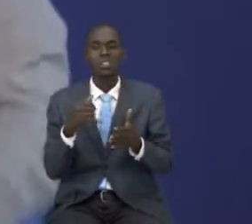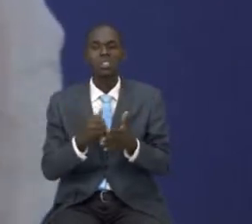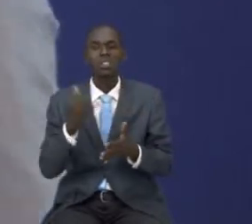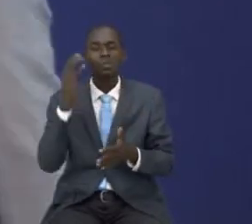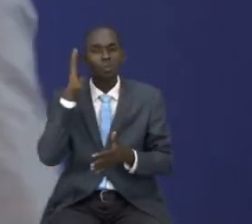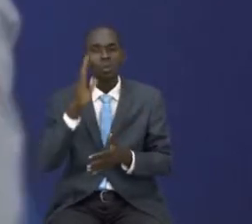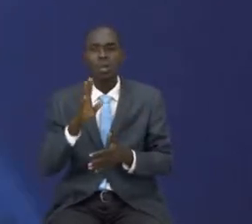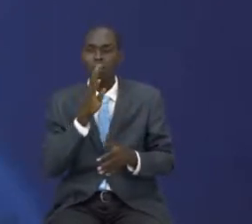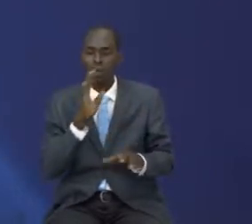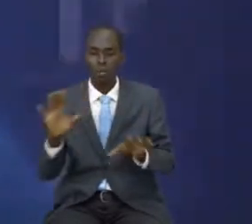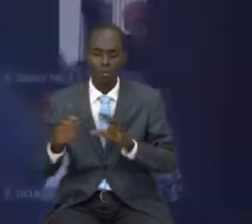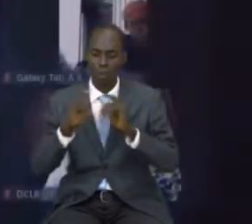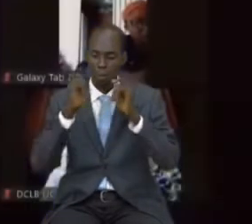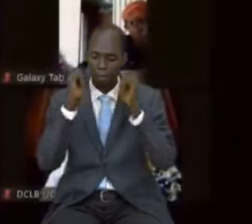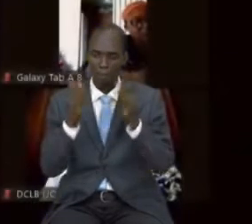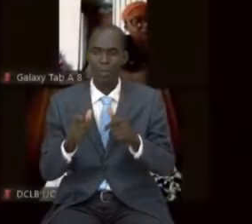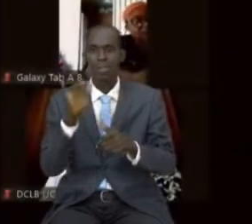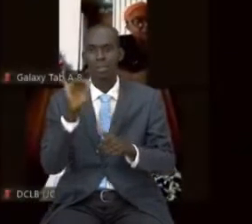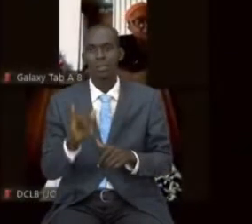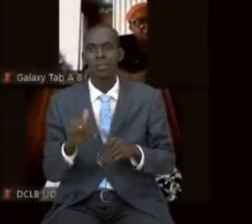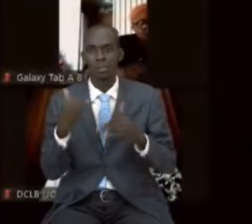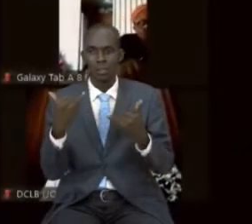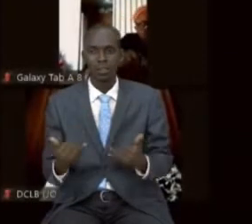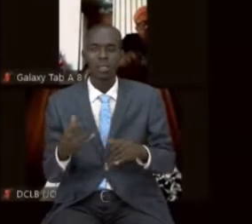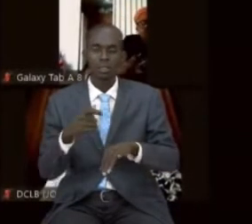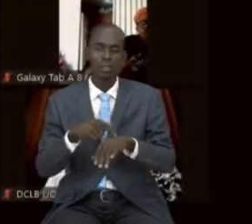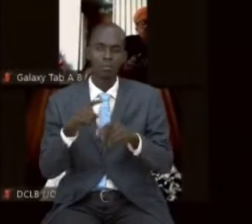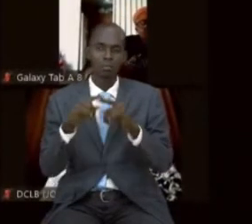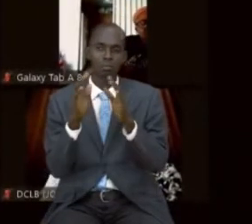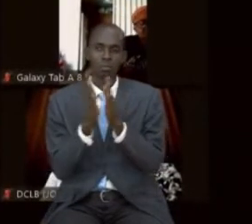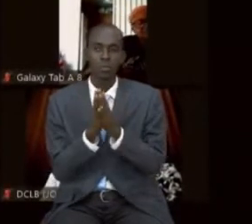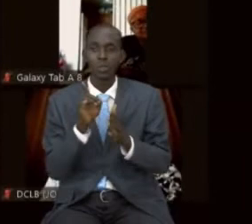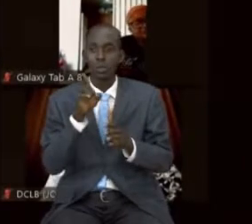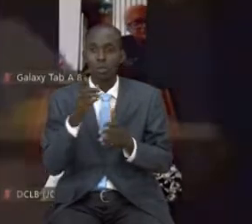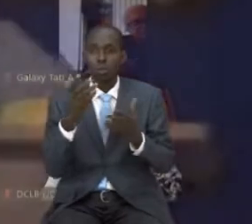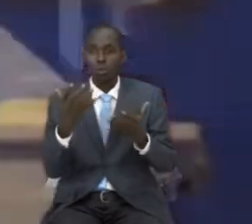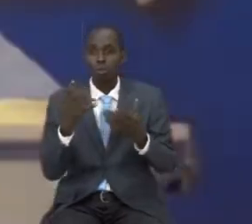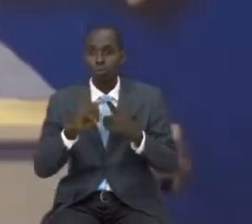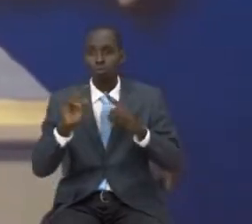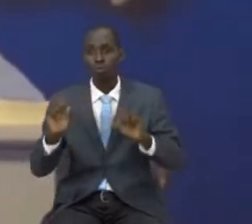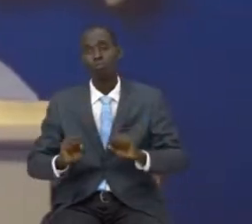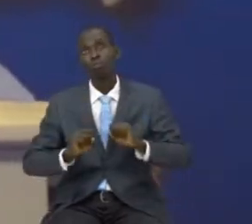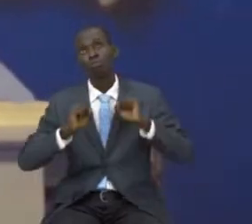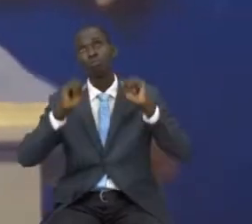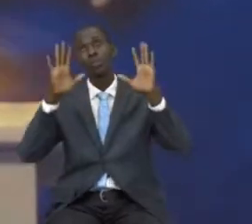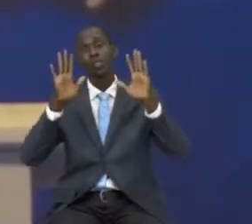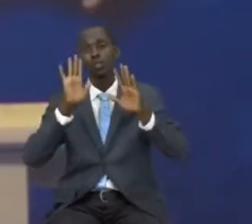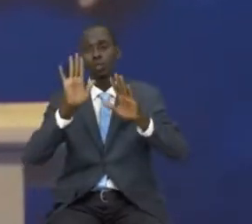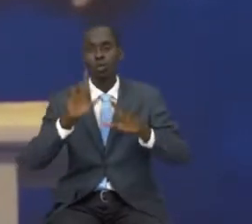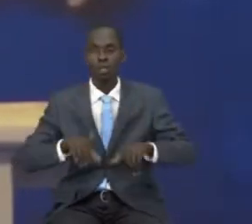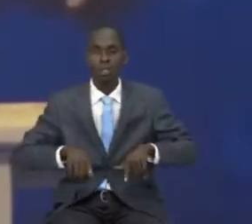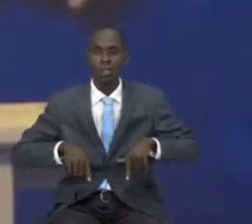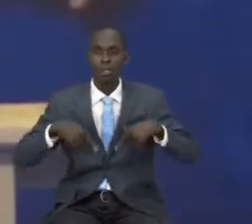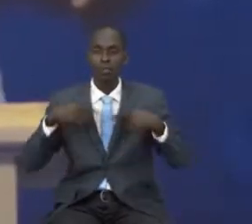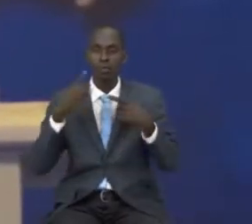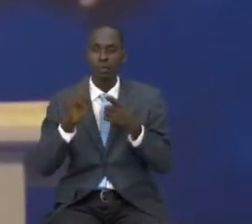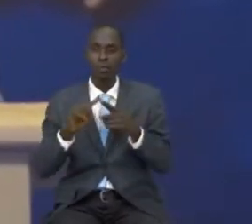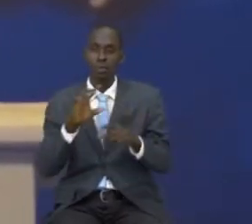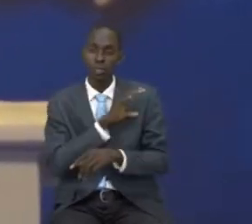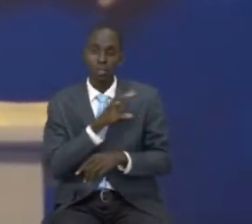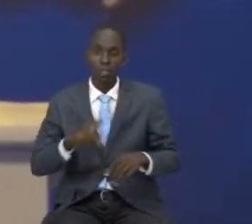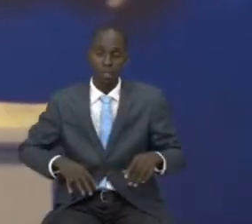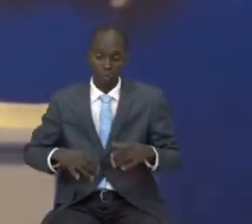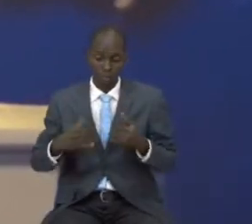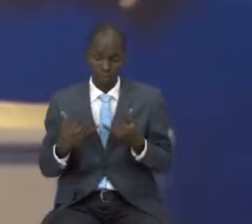done instantaneously. As bowed, eyes closed, you want to surrender your life to Christ